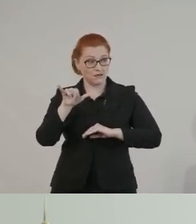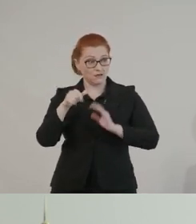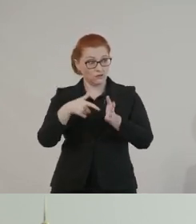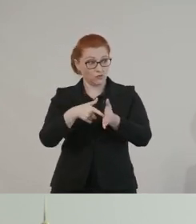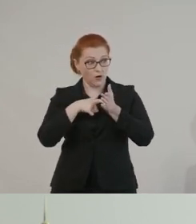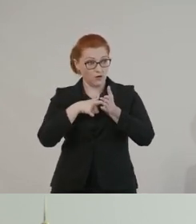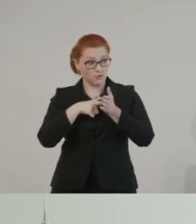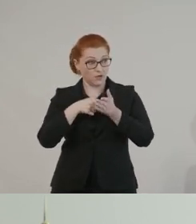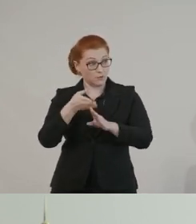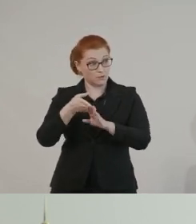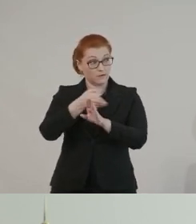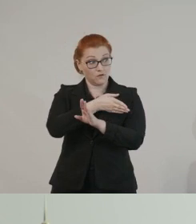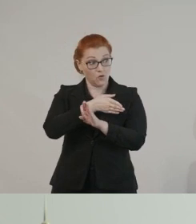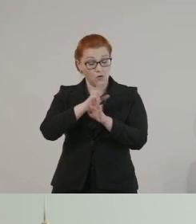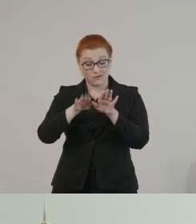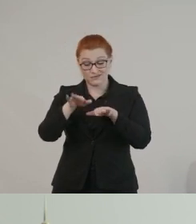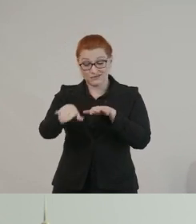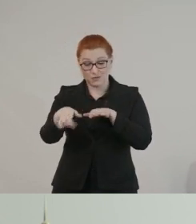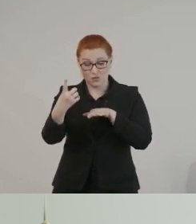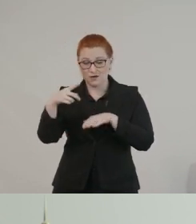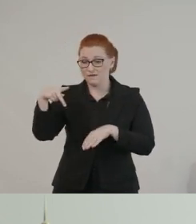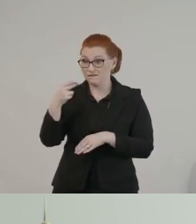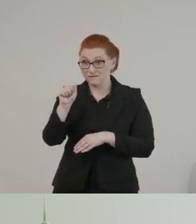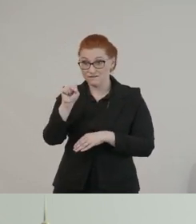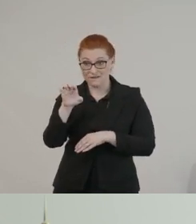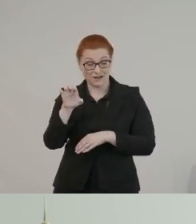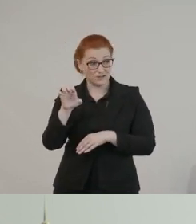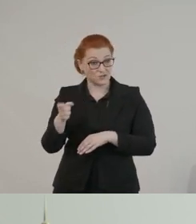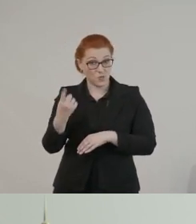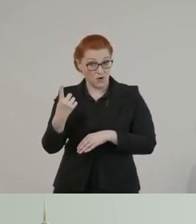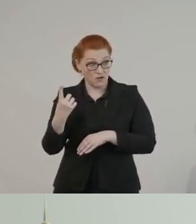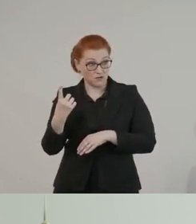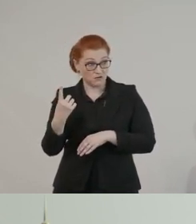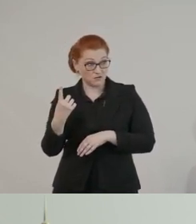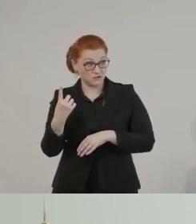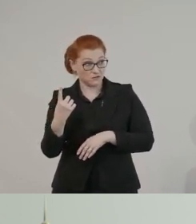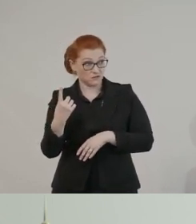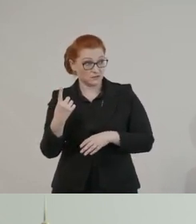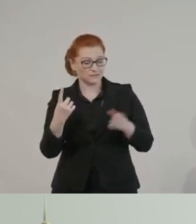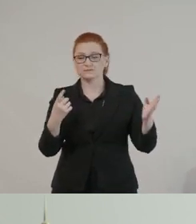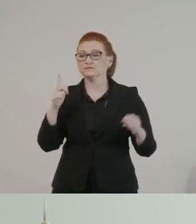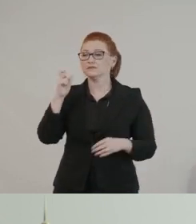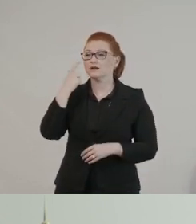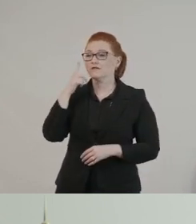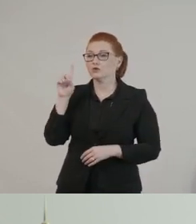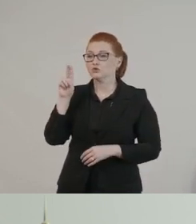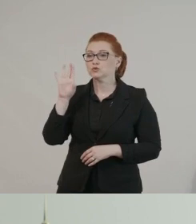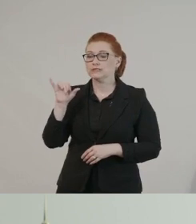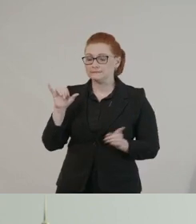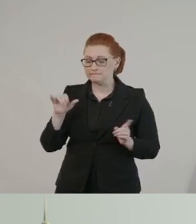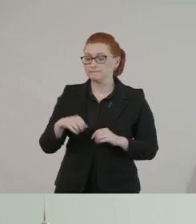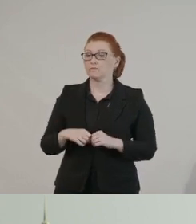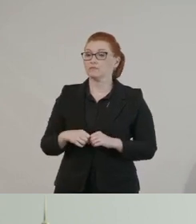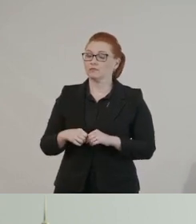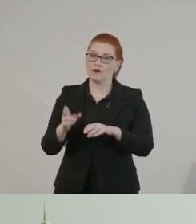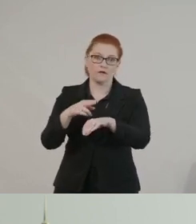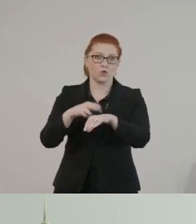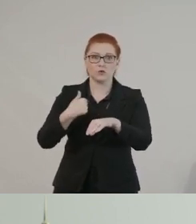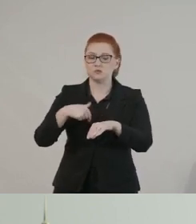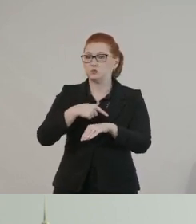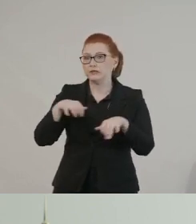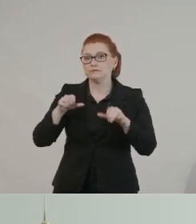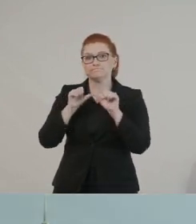one relaxation of the force? So, of course, we're measuring across the board, and we're going to share the